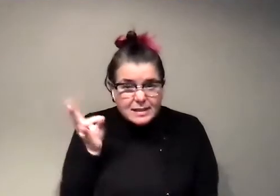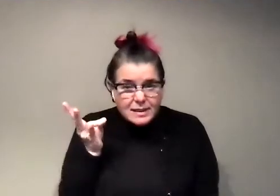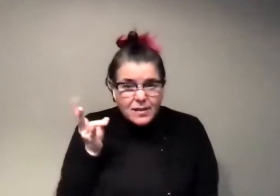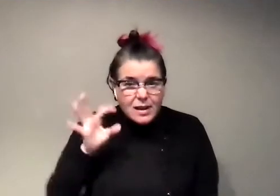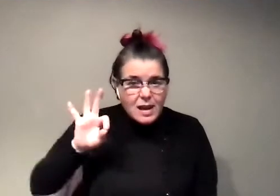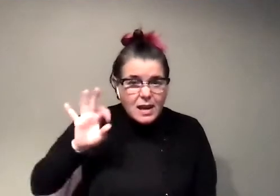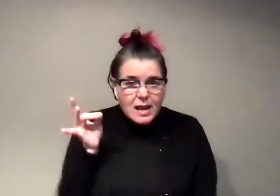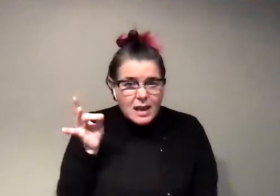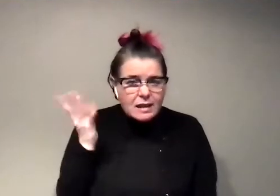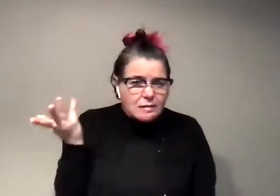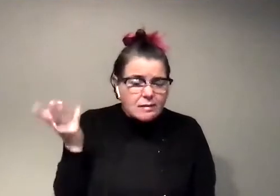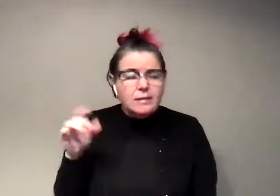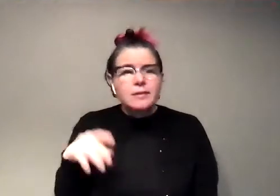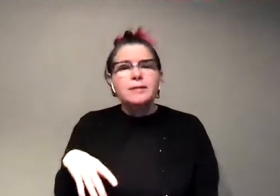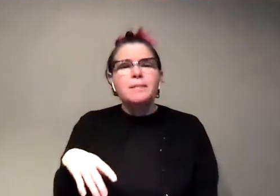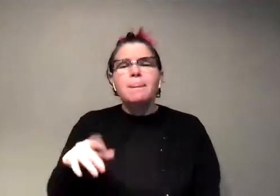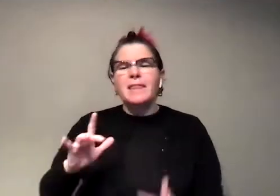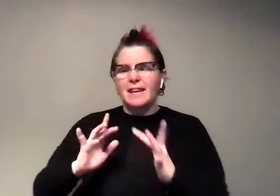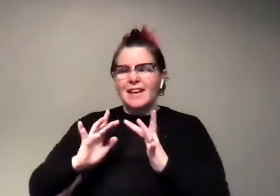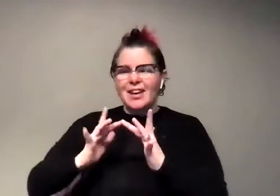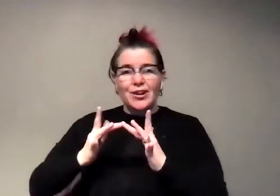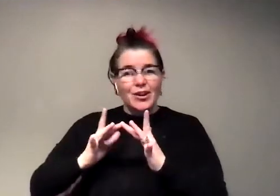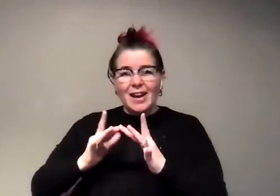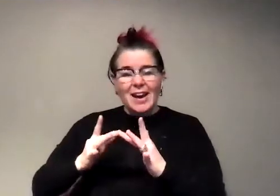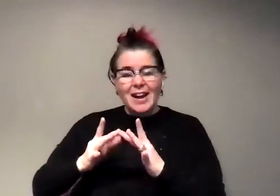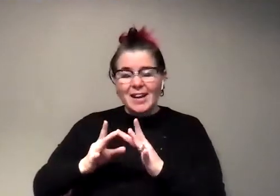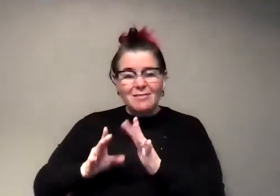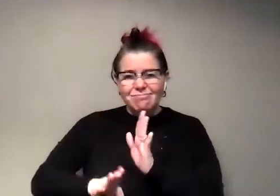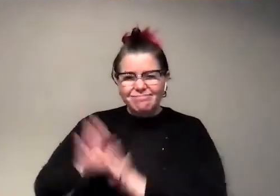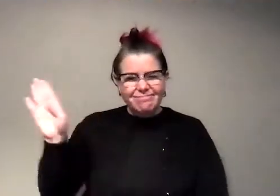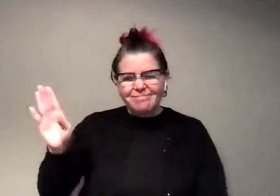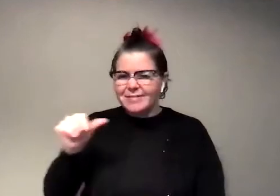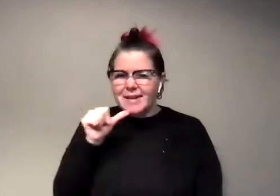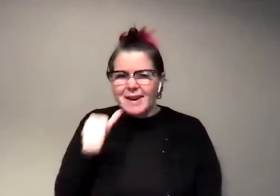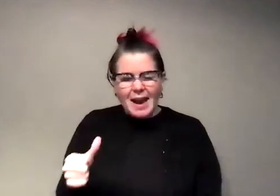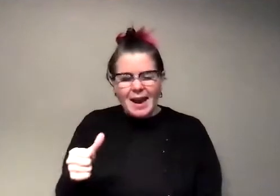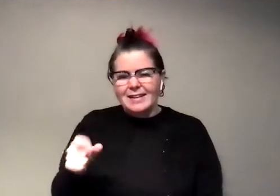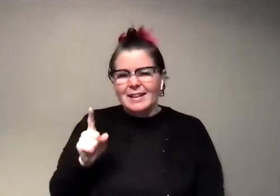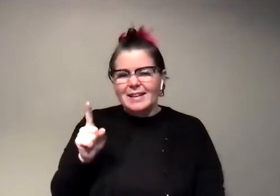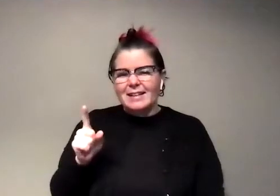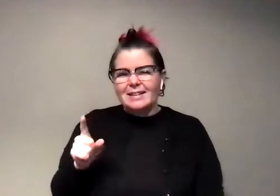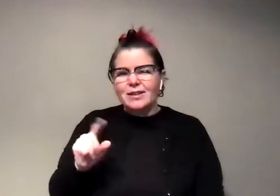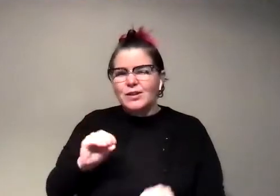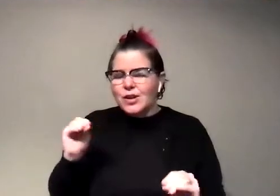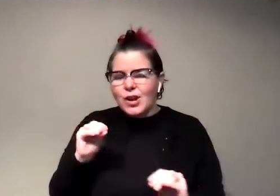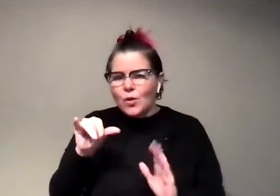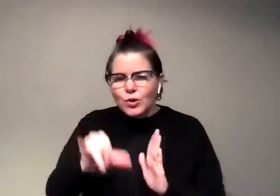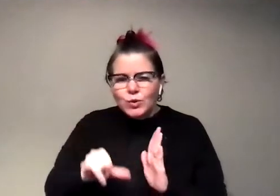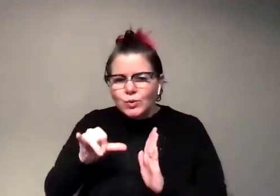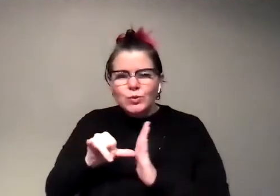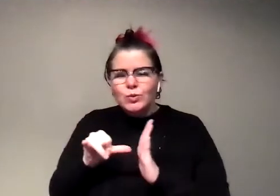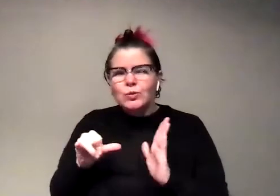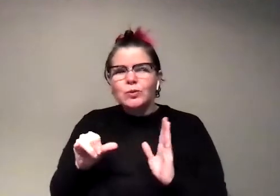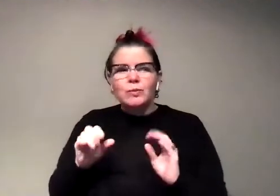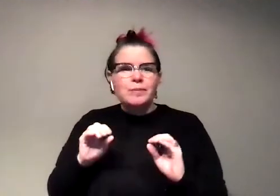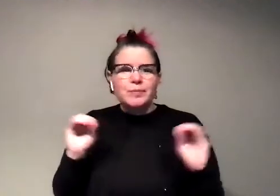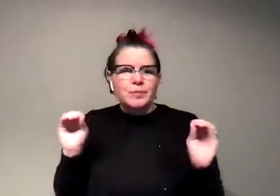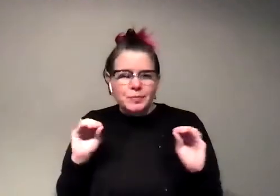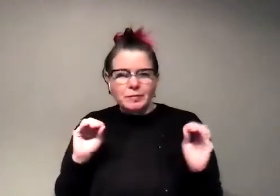wasn't really, the internet wasn't really the way it is now, where like you could just get a bunch of, there was no YouTube, there was no like, like